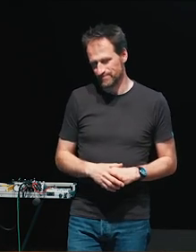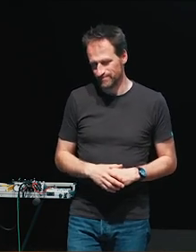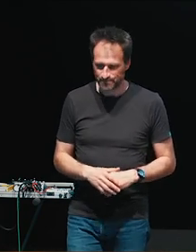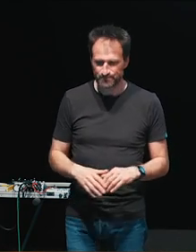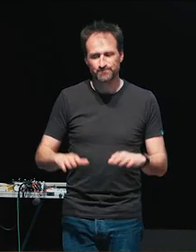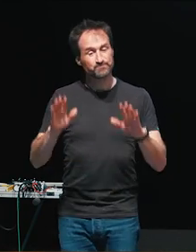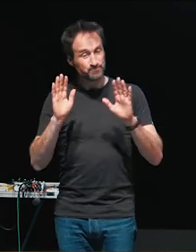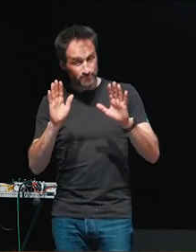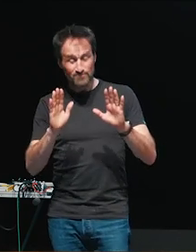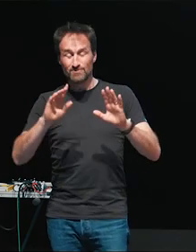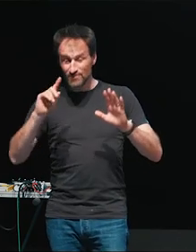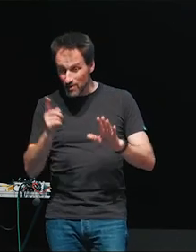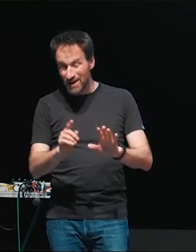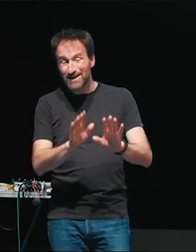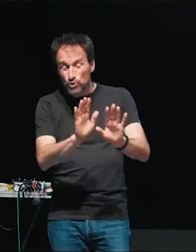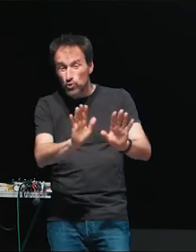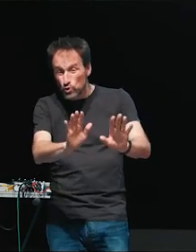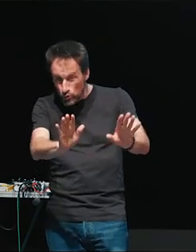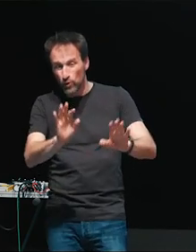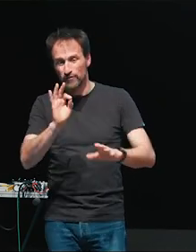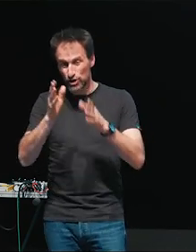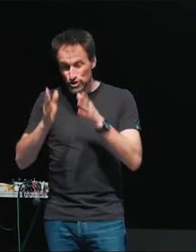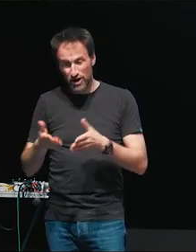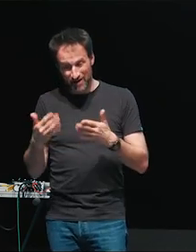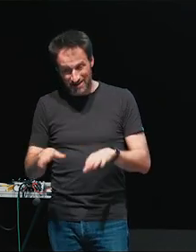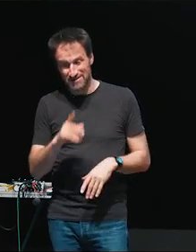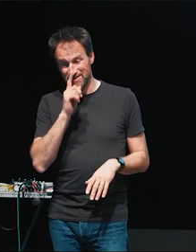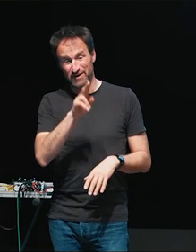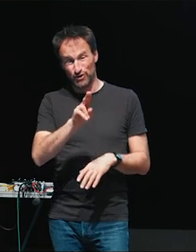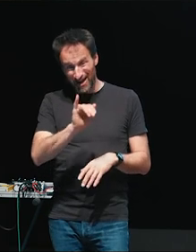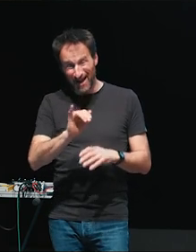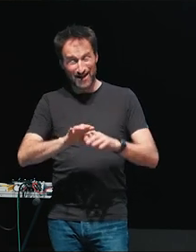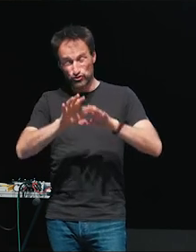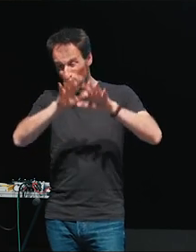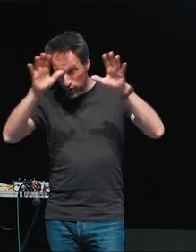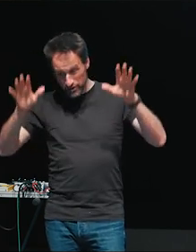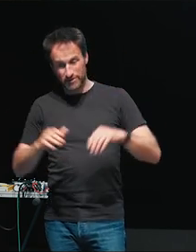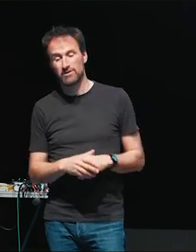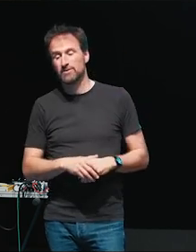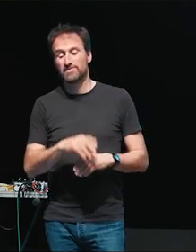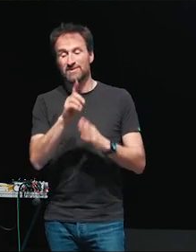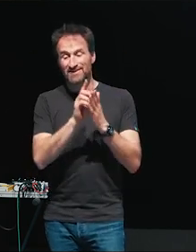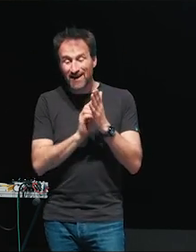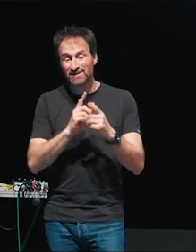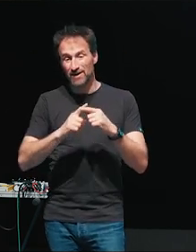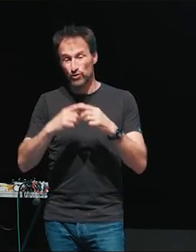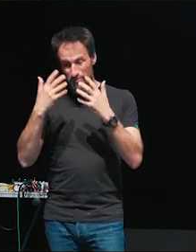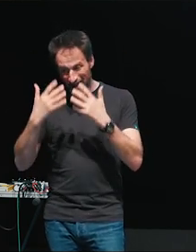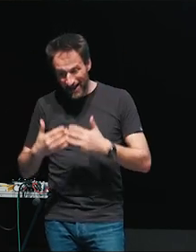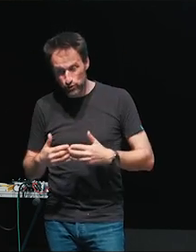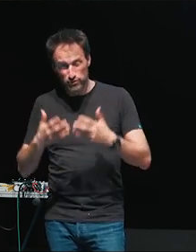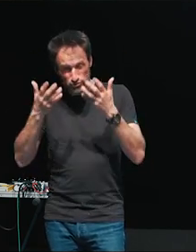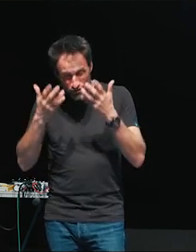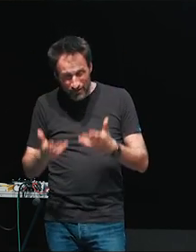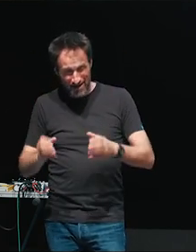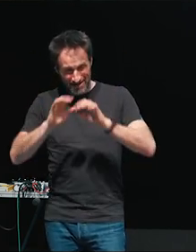Again, no to serverless is, UI is crowded? Nope. Data and computation heavy scenarios? No. And